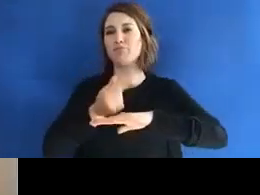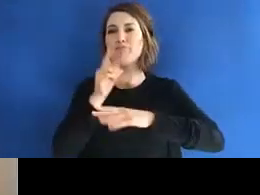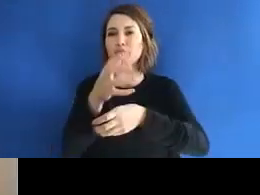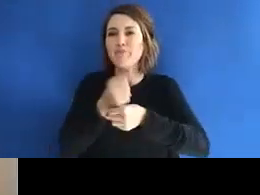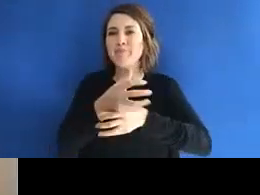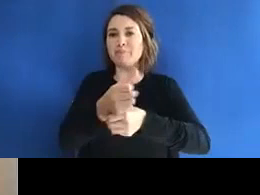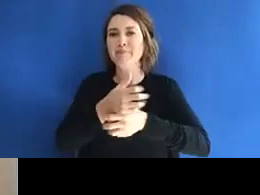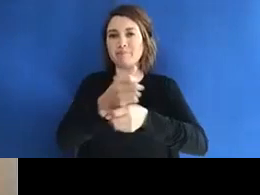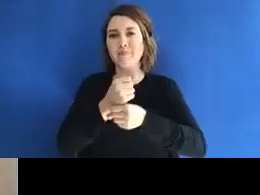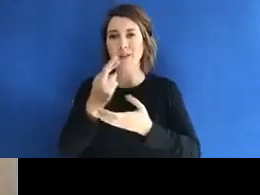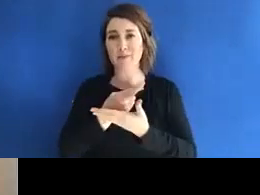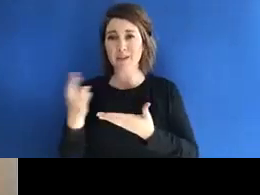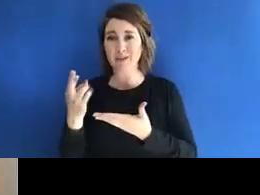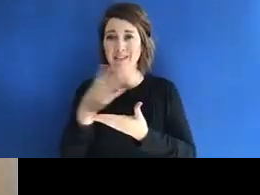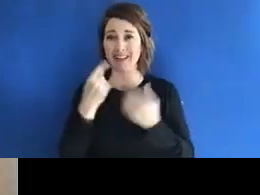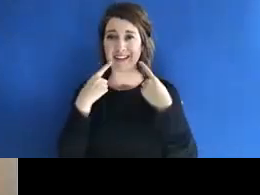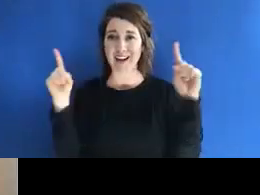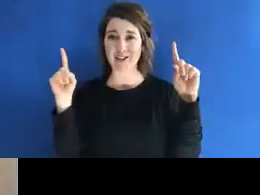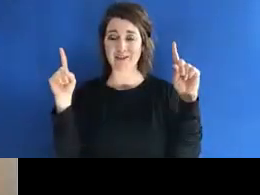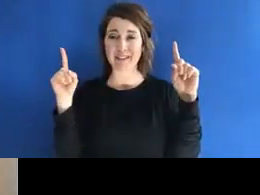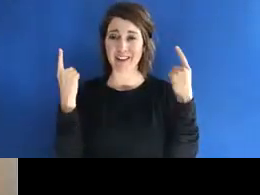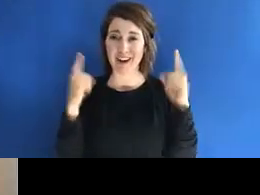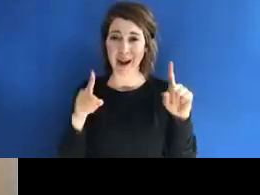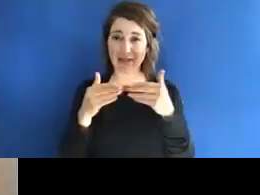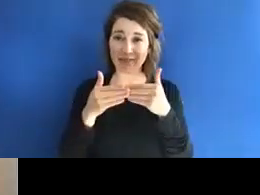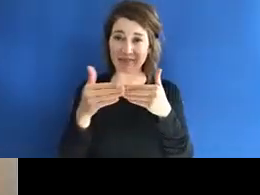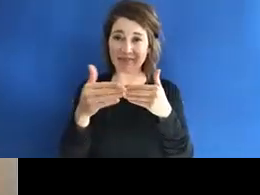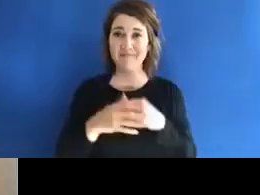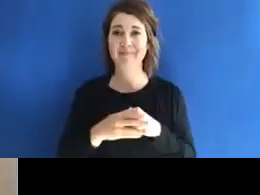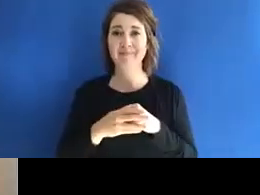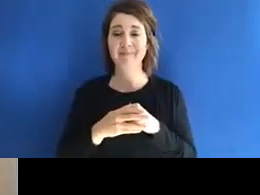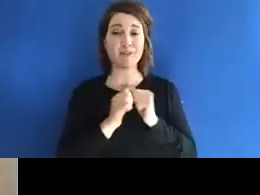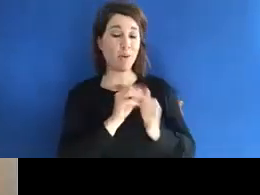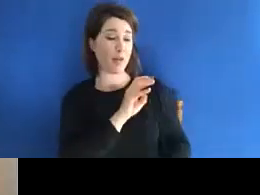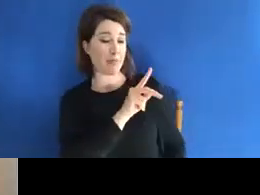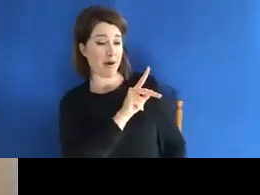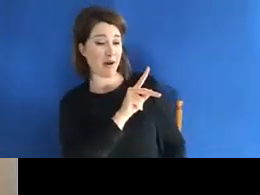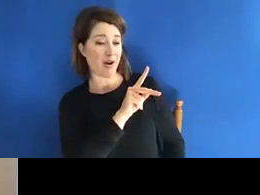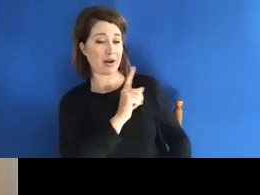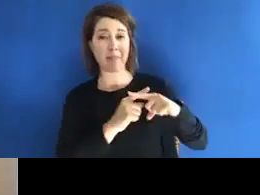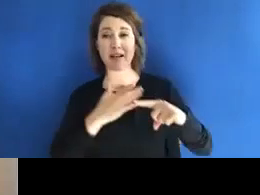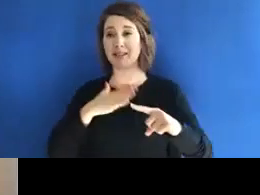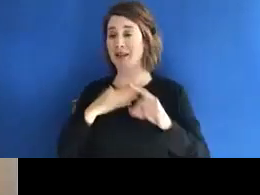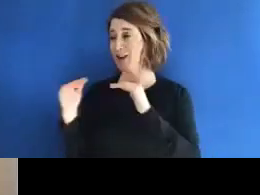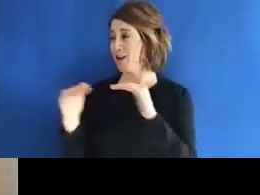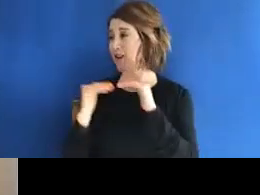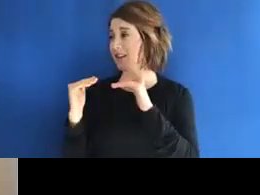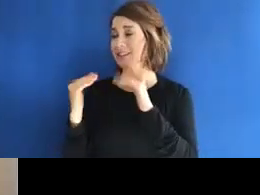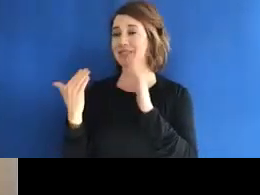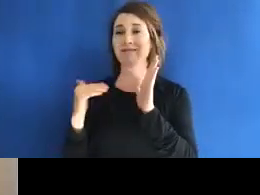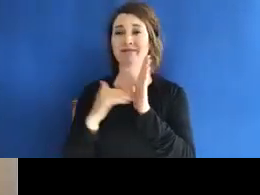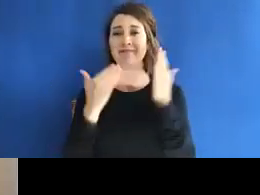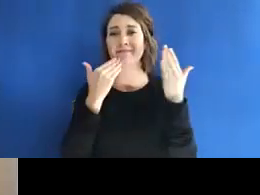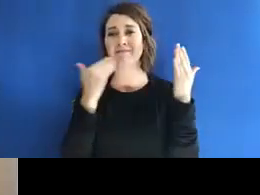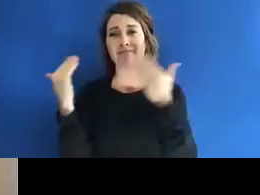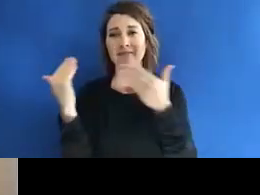the next several weeks. So on behalf of Mark and all of my RSA colleagues, we once again thank the